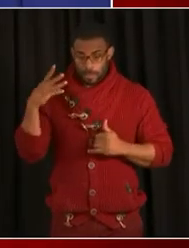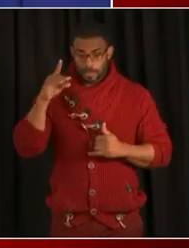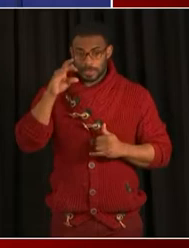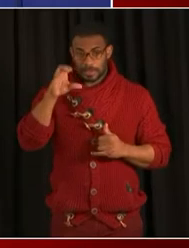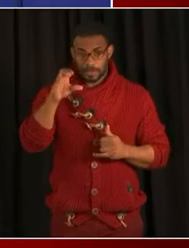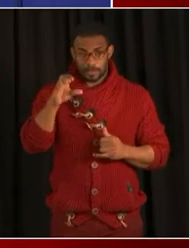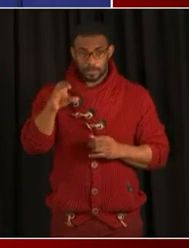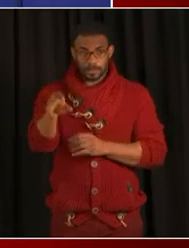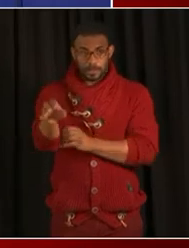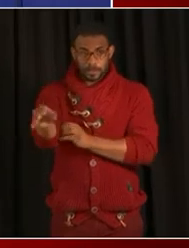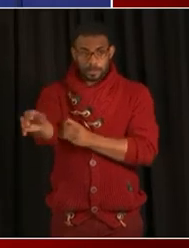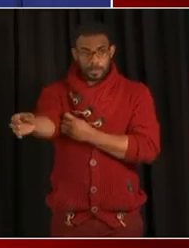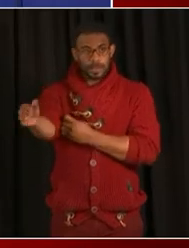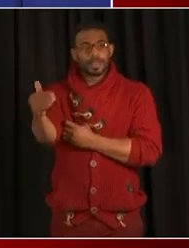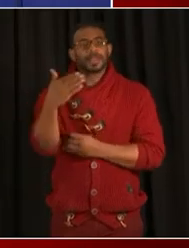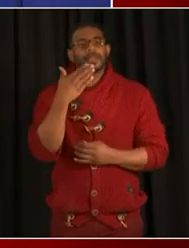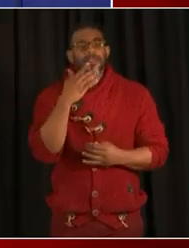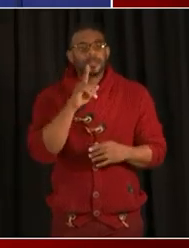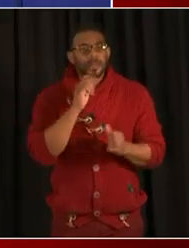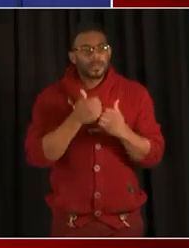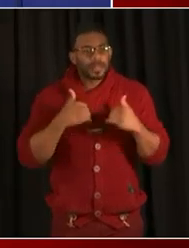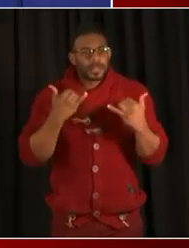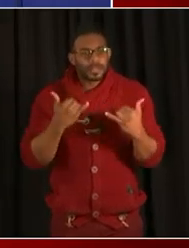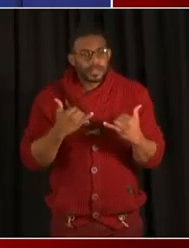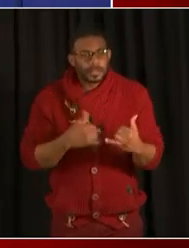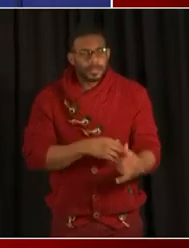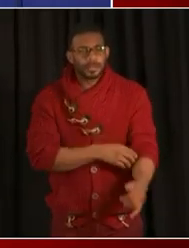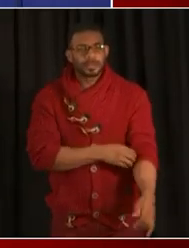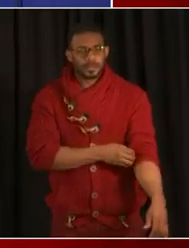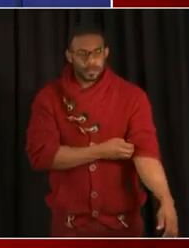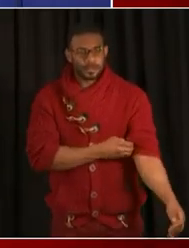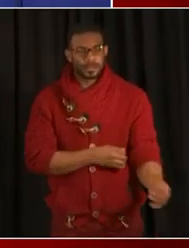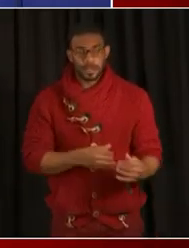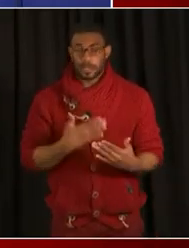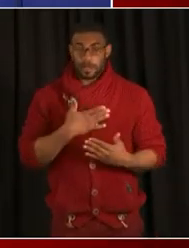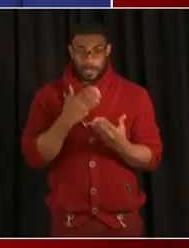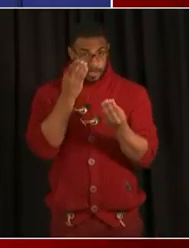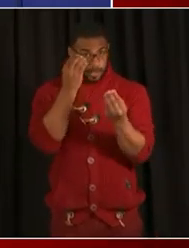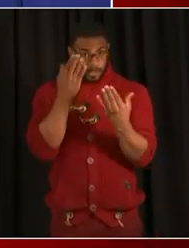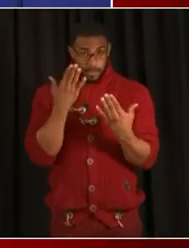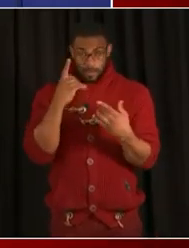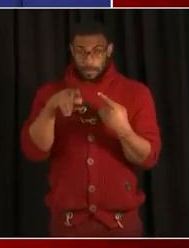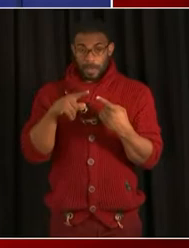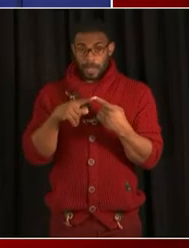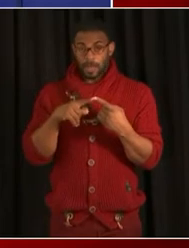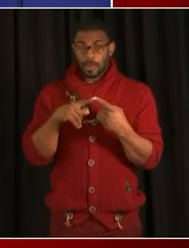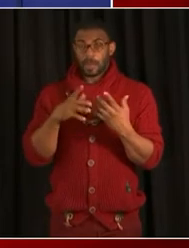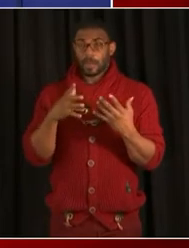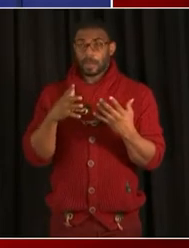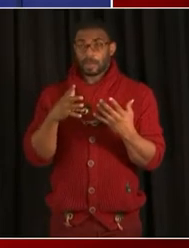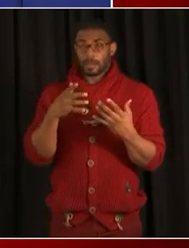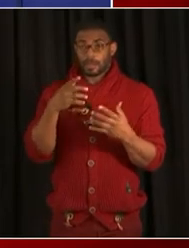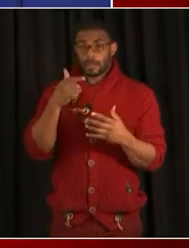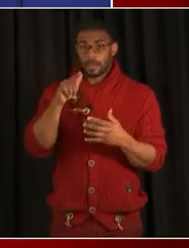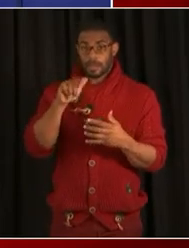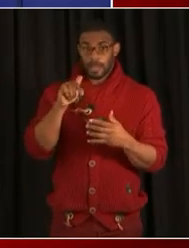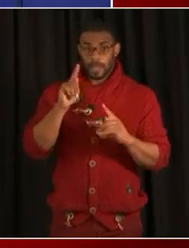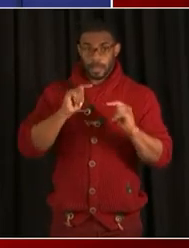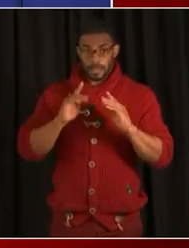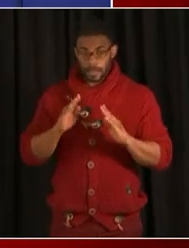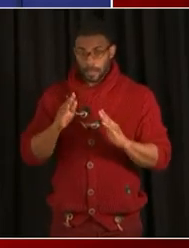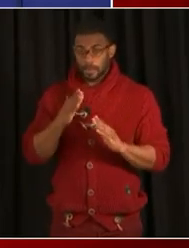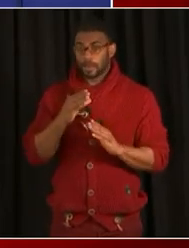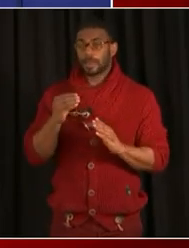Washington, D.C. Rebecca, thank you for being with us today. Please let us know about the Gala